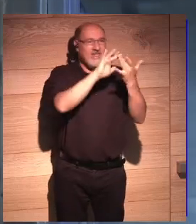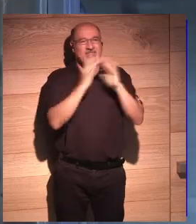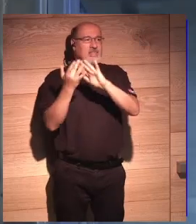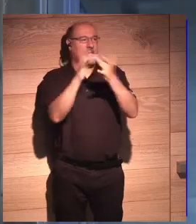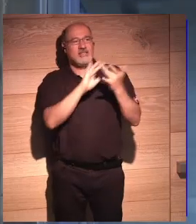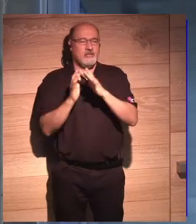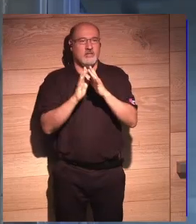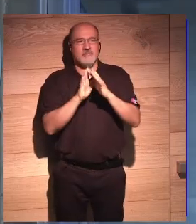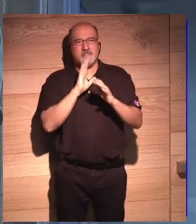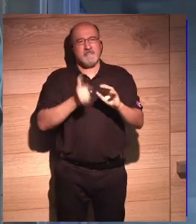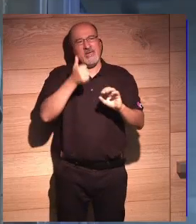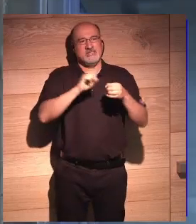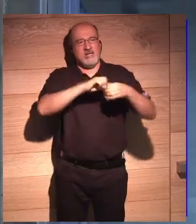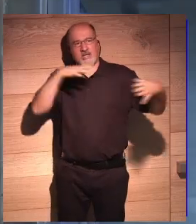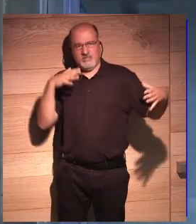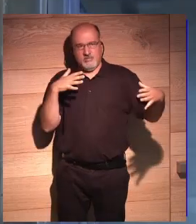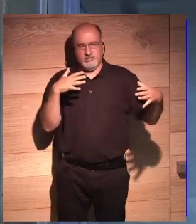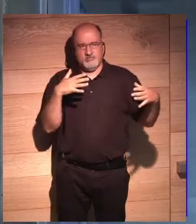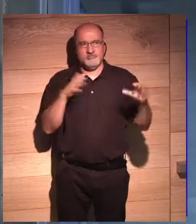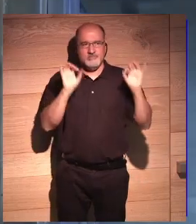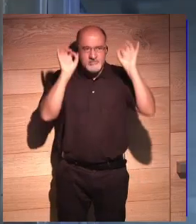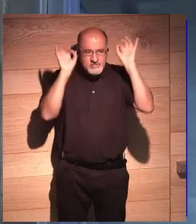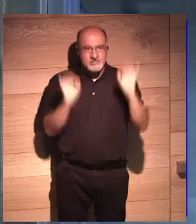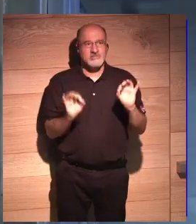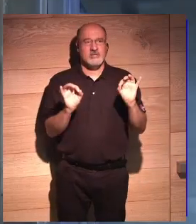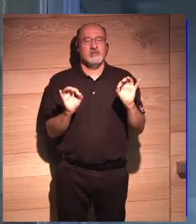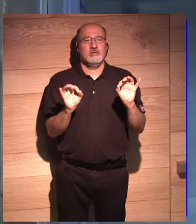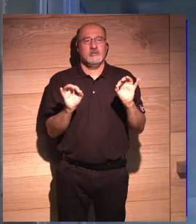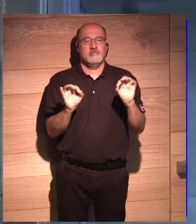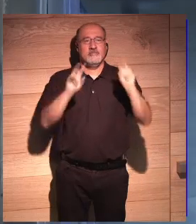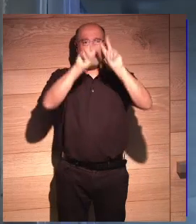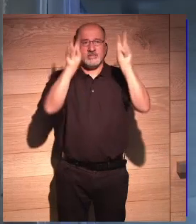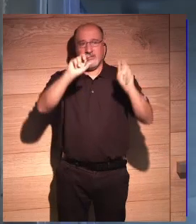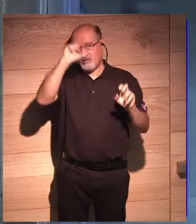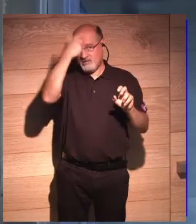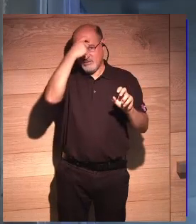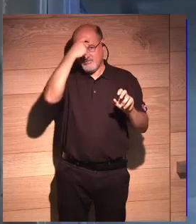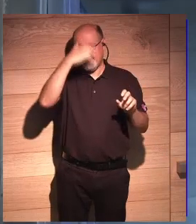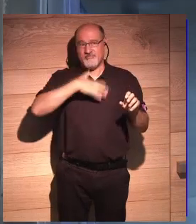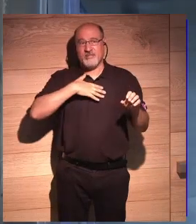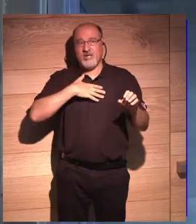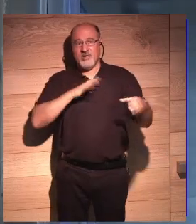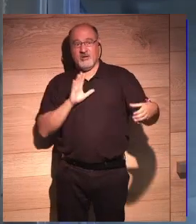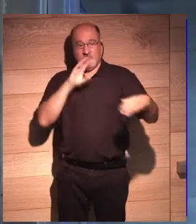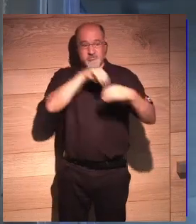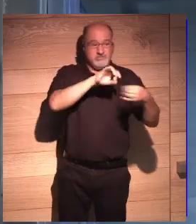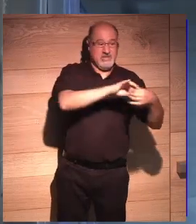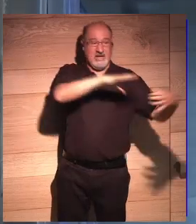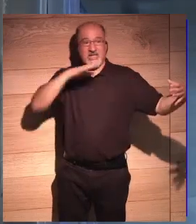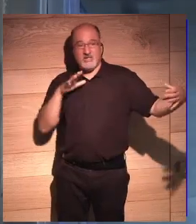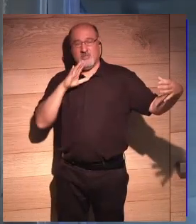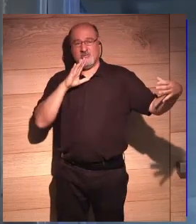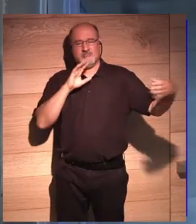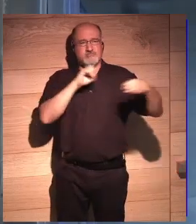that, yeah, so in terms of reactive, if it's like data viz and so on, we